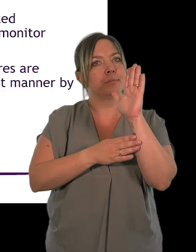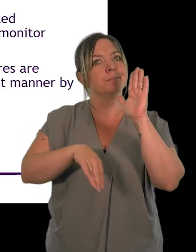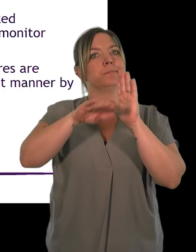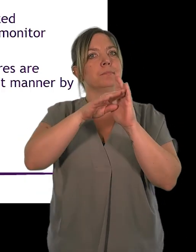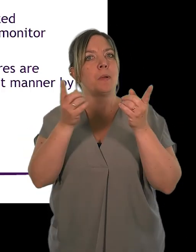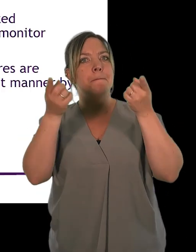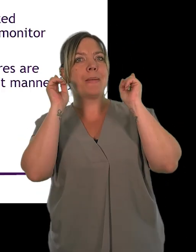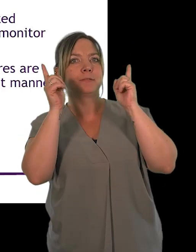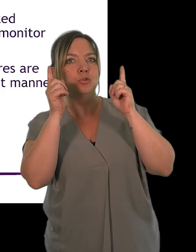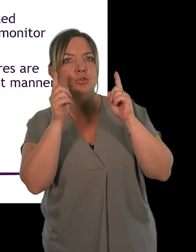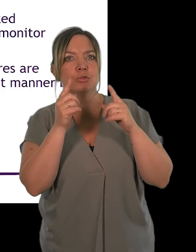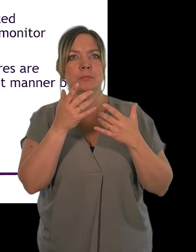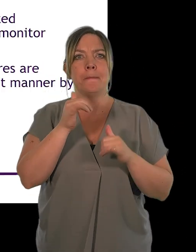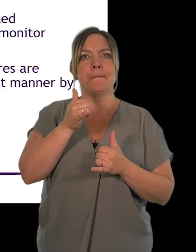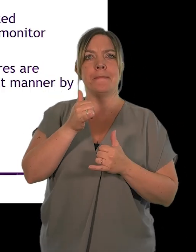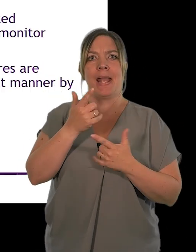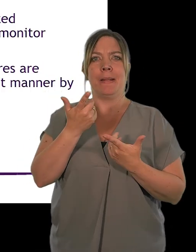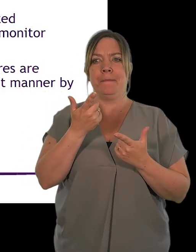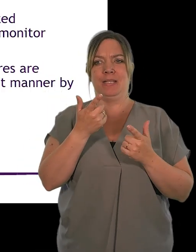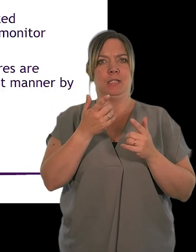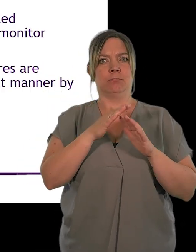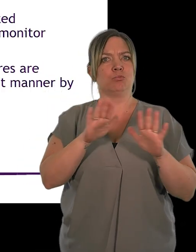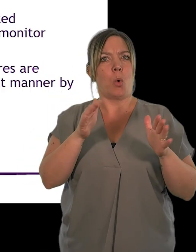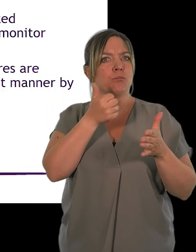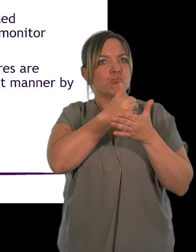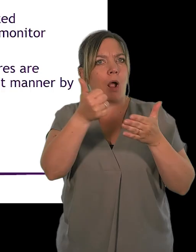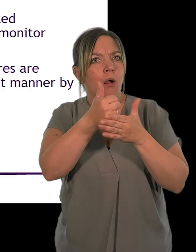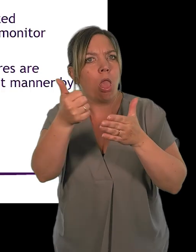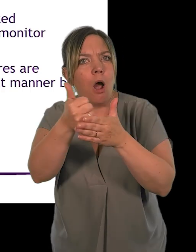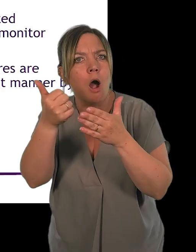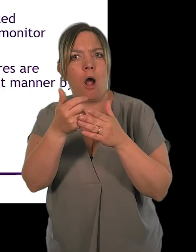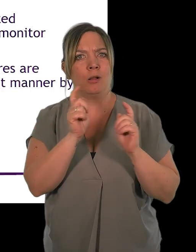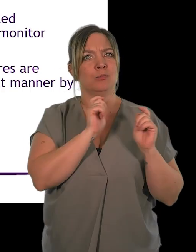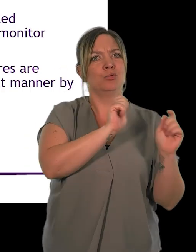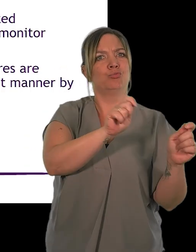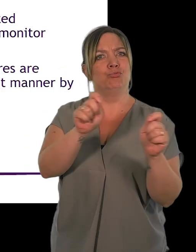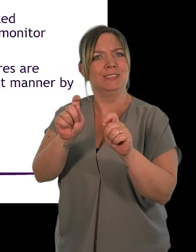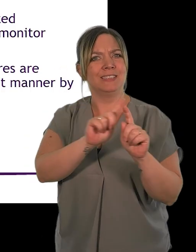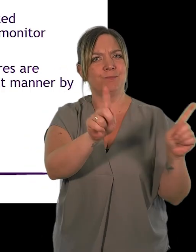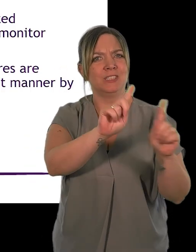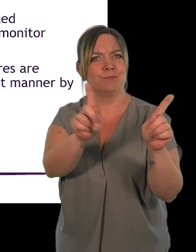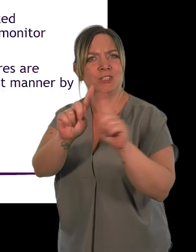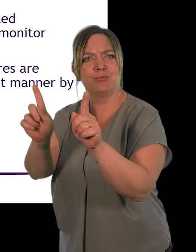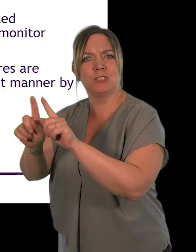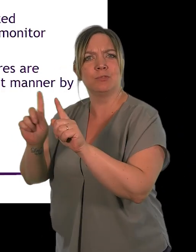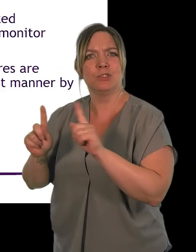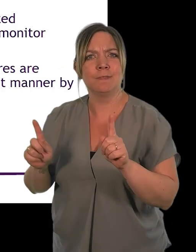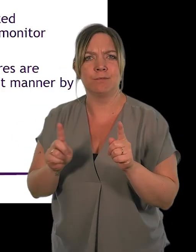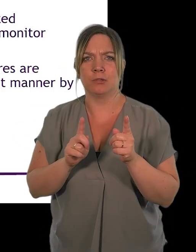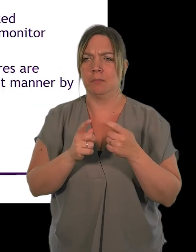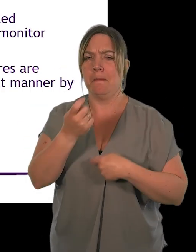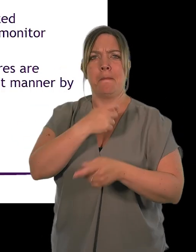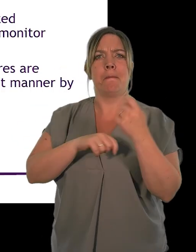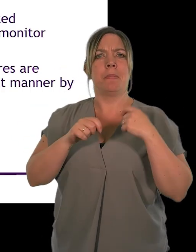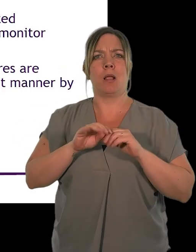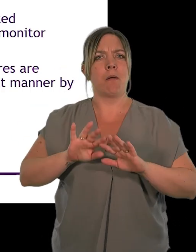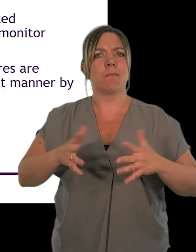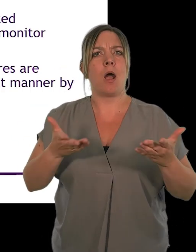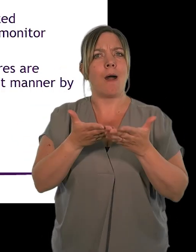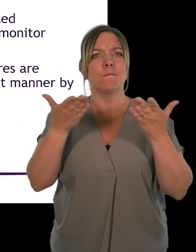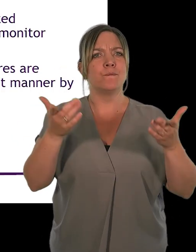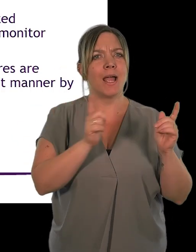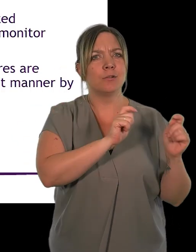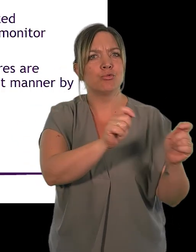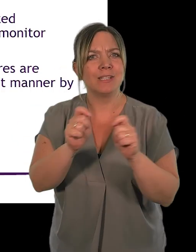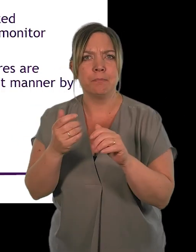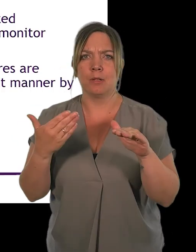or inconsistently, in unfair treatment of employees, such as performance